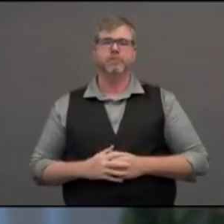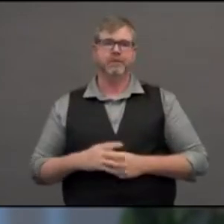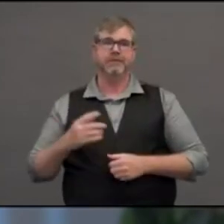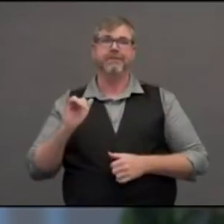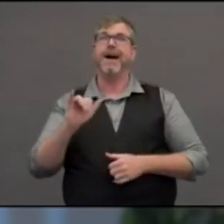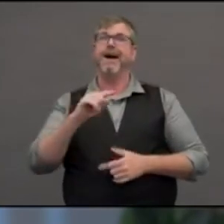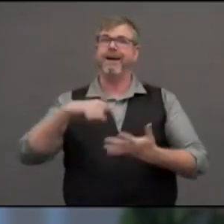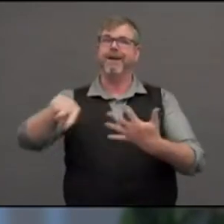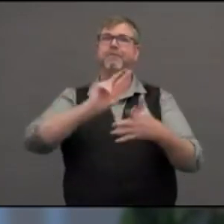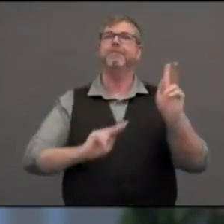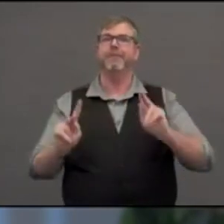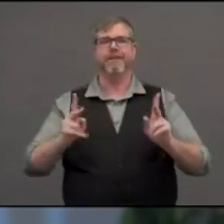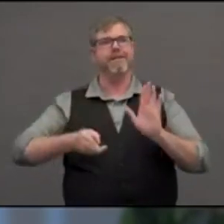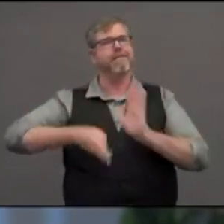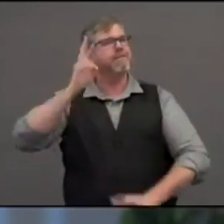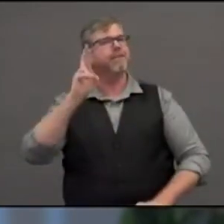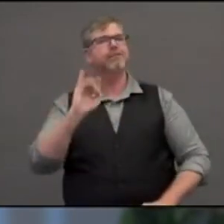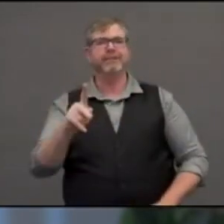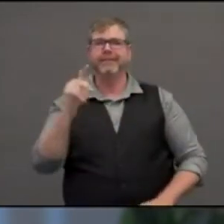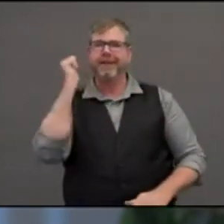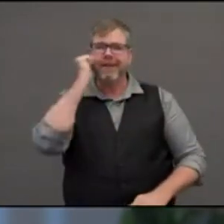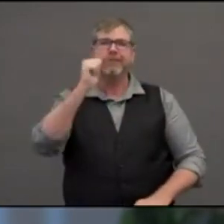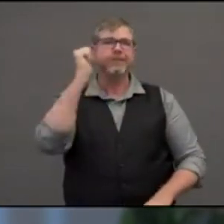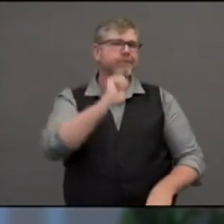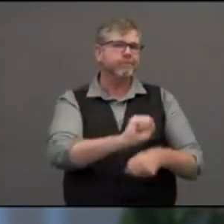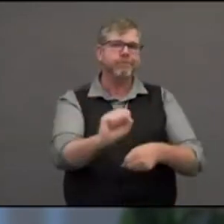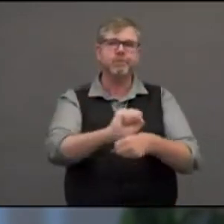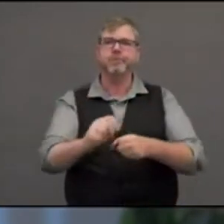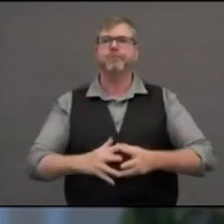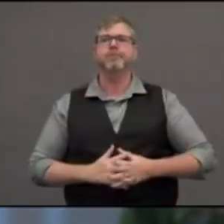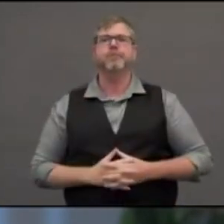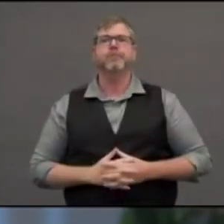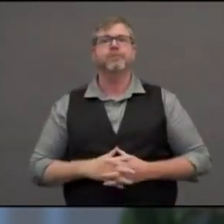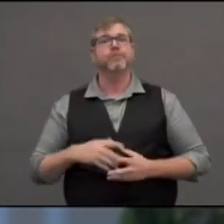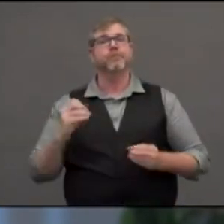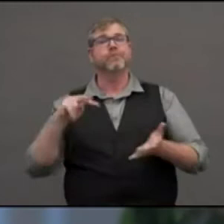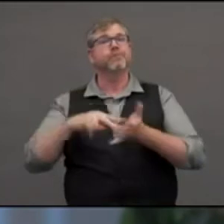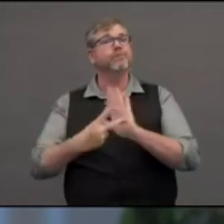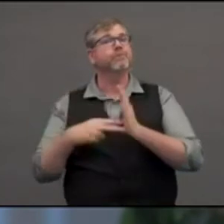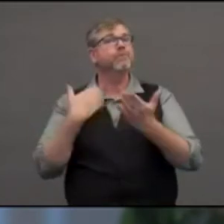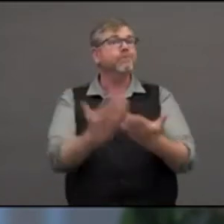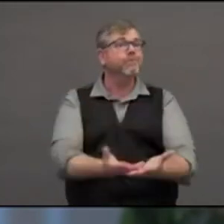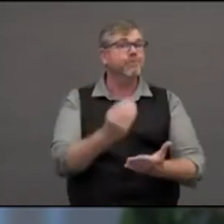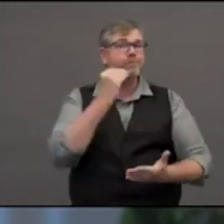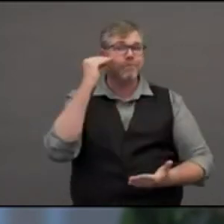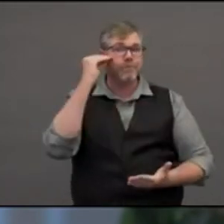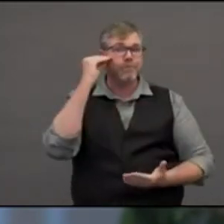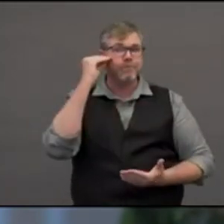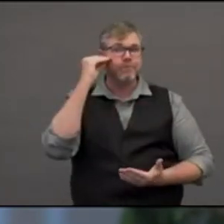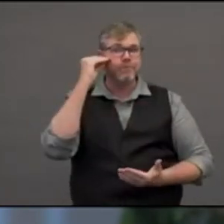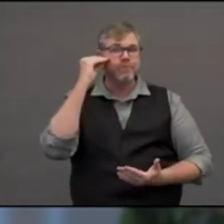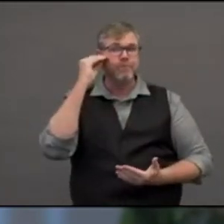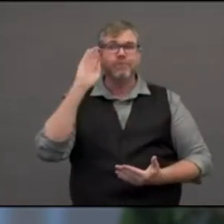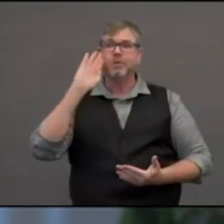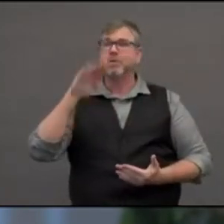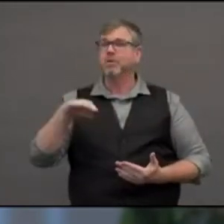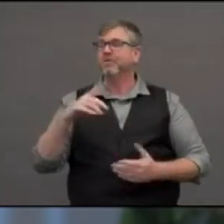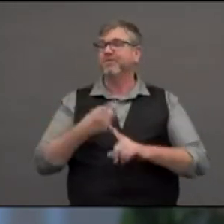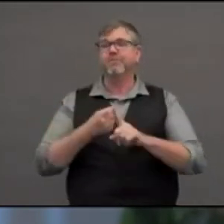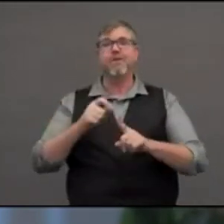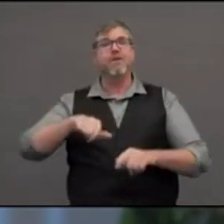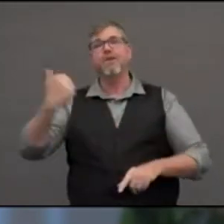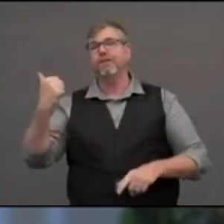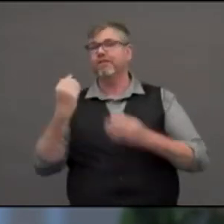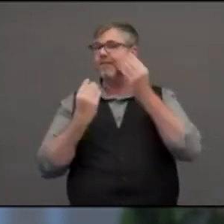when they go to work. And again, they have to come home to their families. And we do know from our other data that, again, the